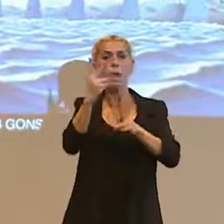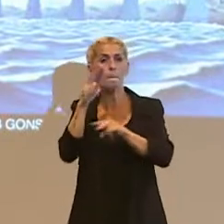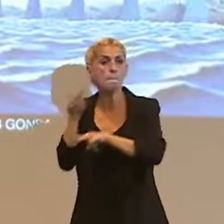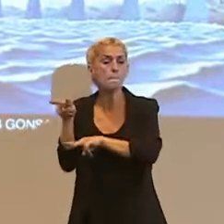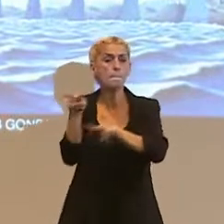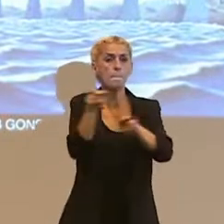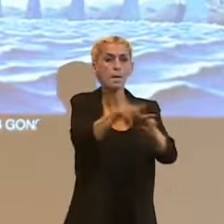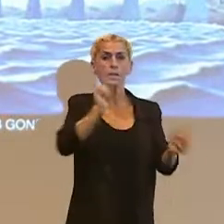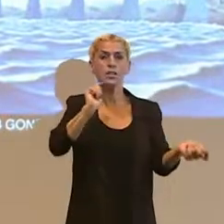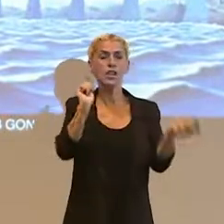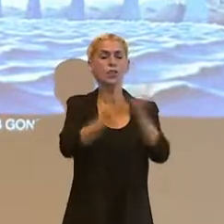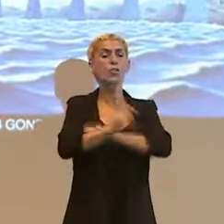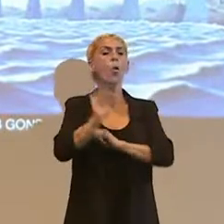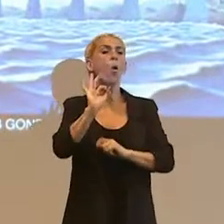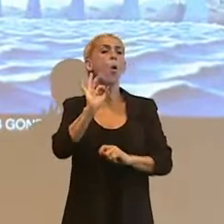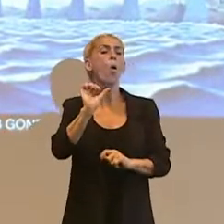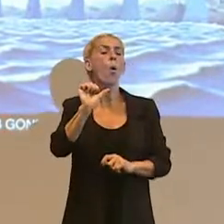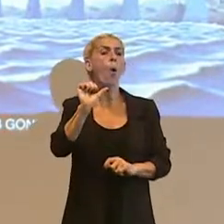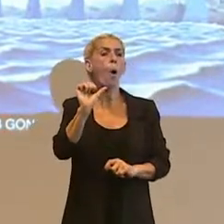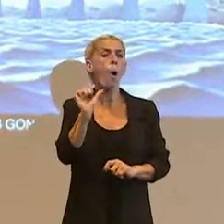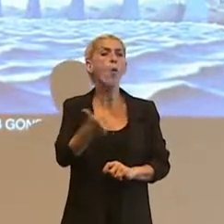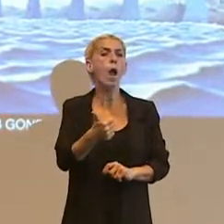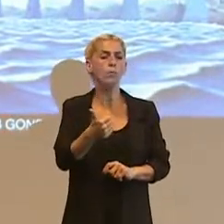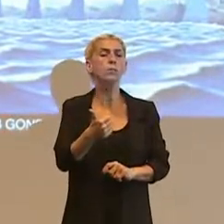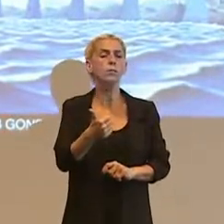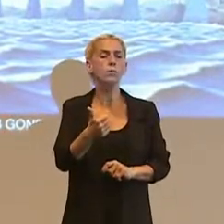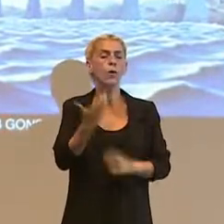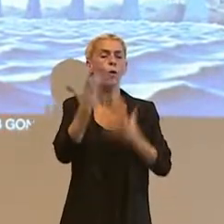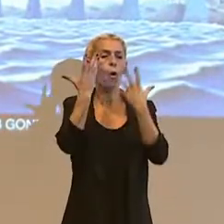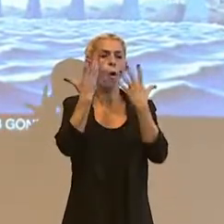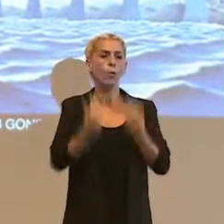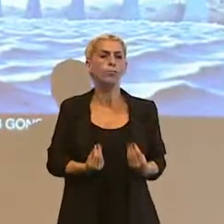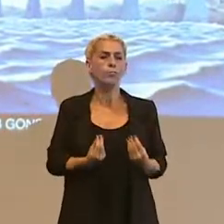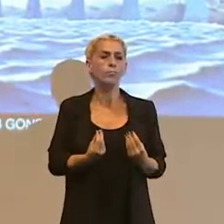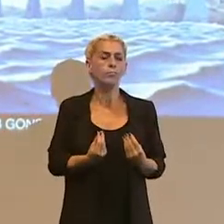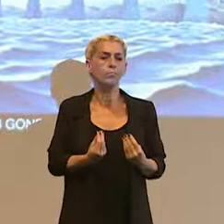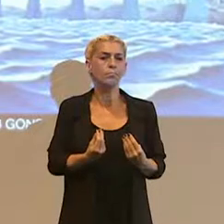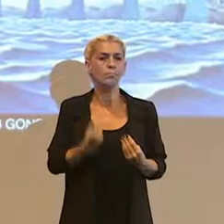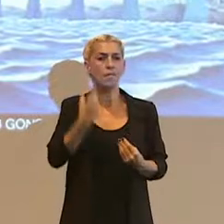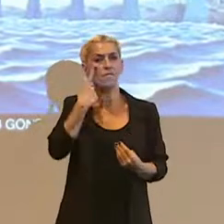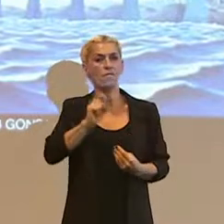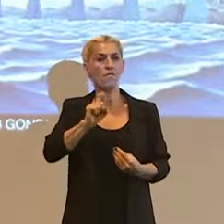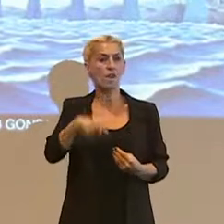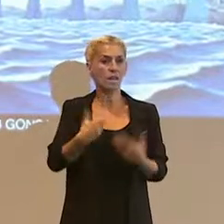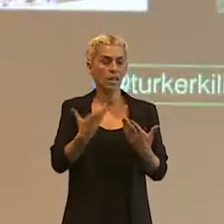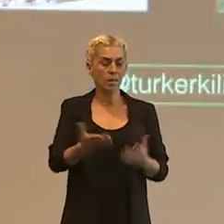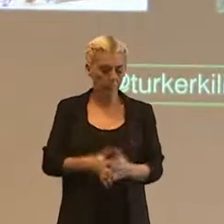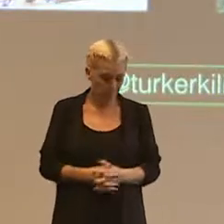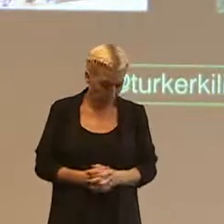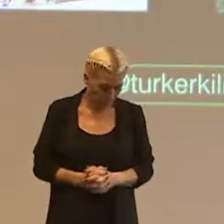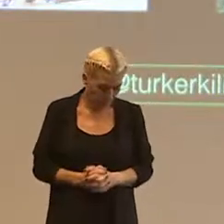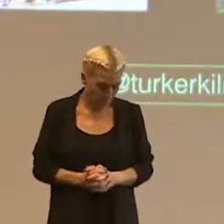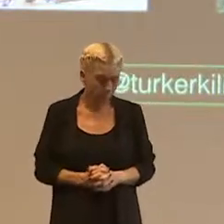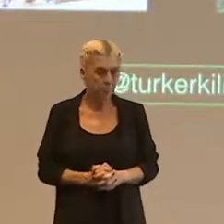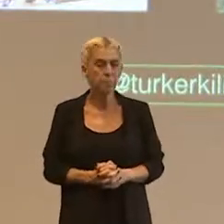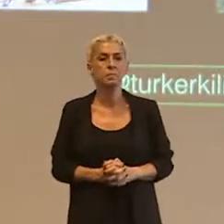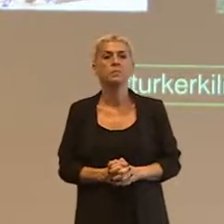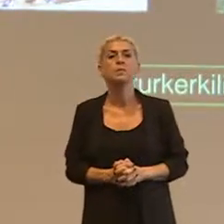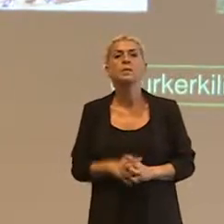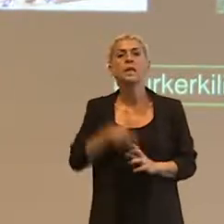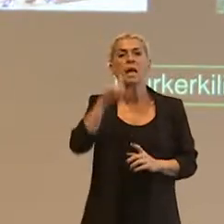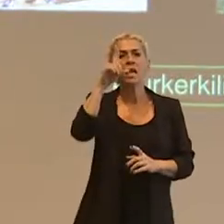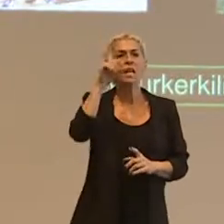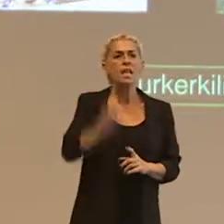artificial intelligence but it is so vital that it can indeed change the life